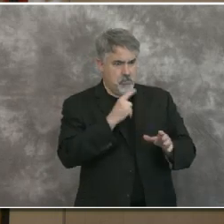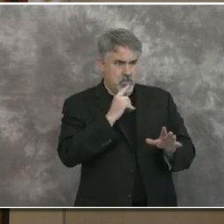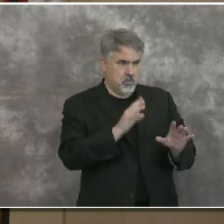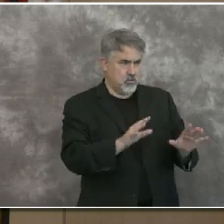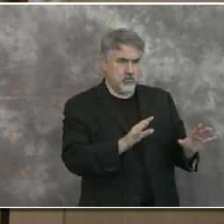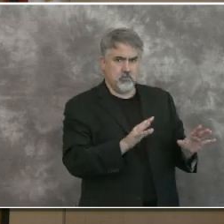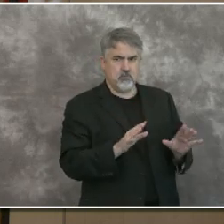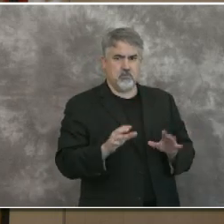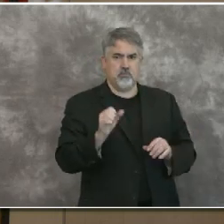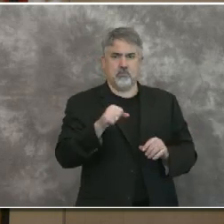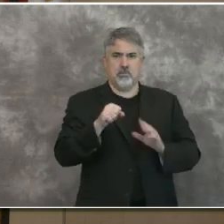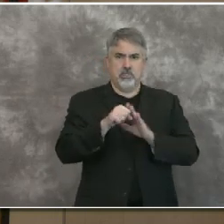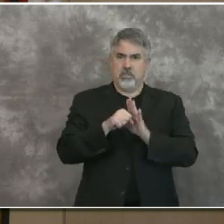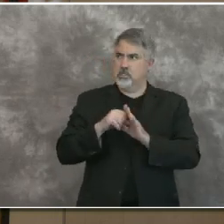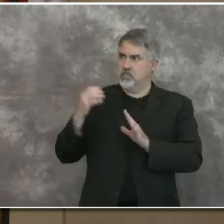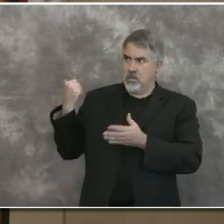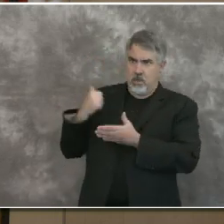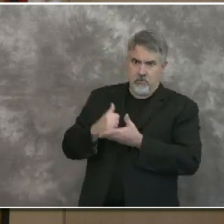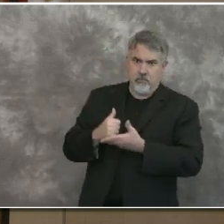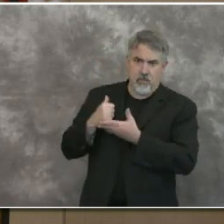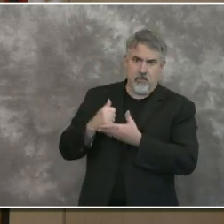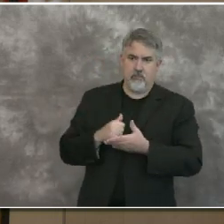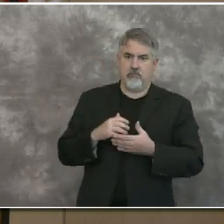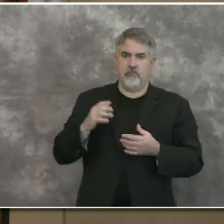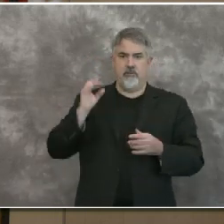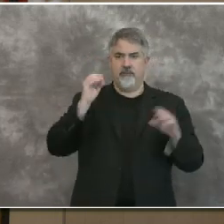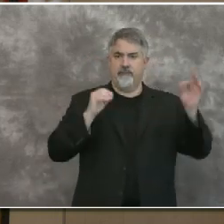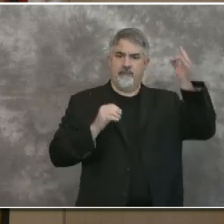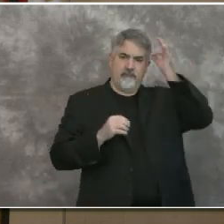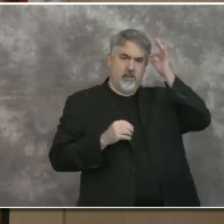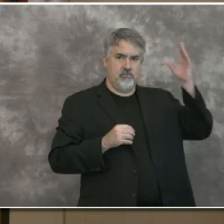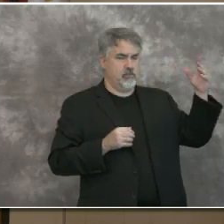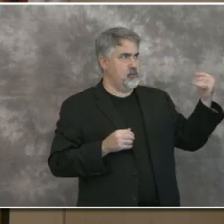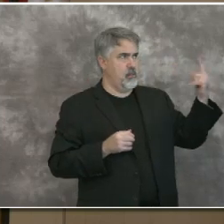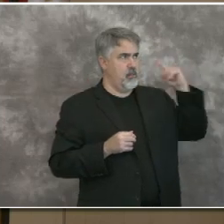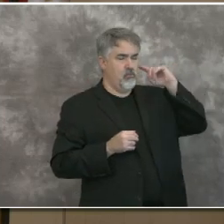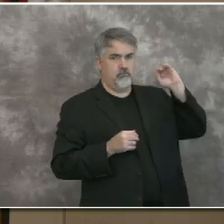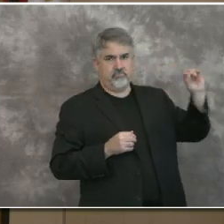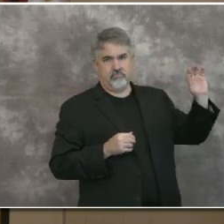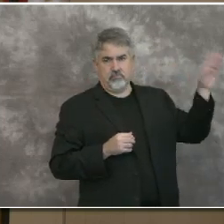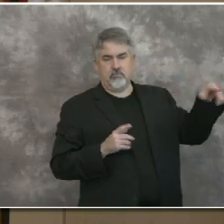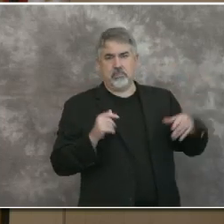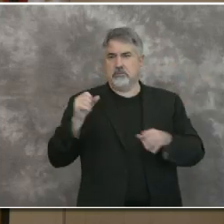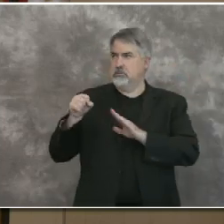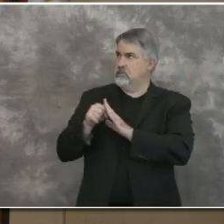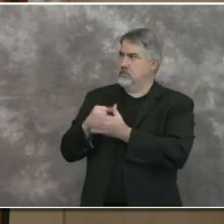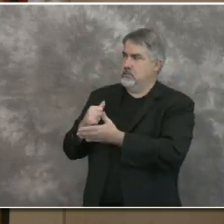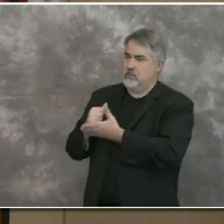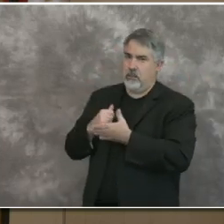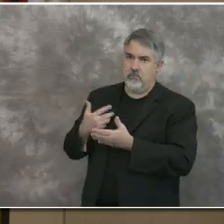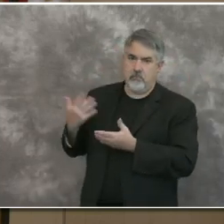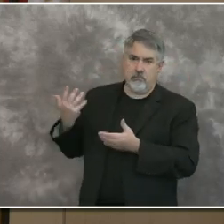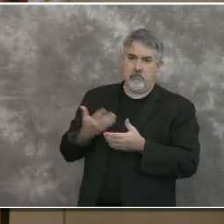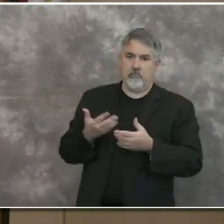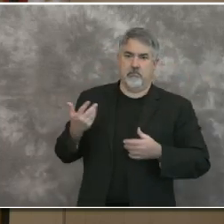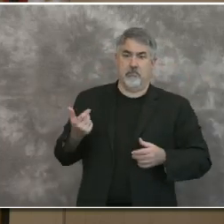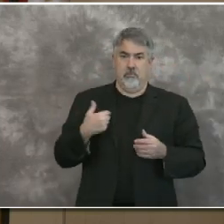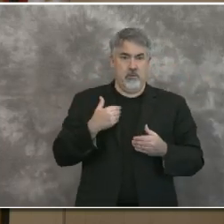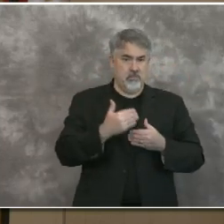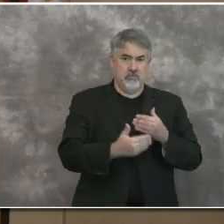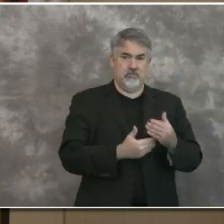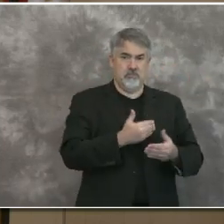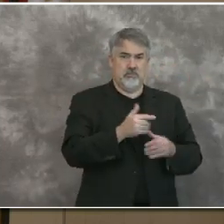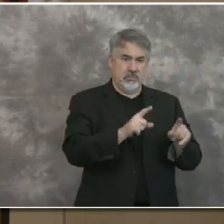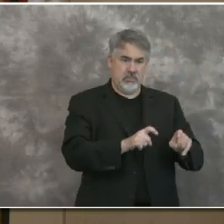any specific support from the federal government. If we do well with testing with the drive-through sites that